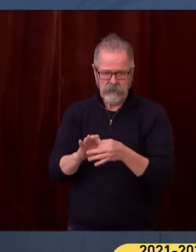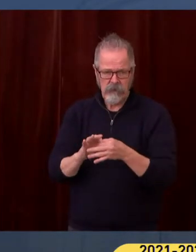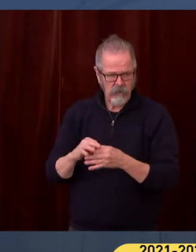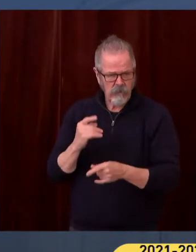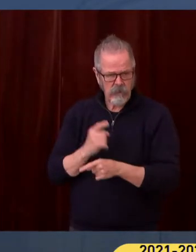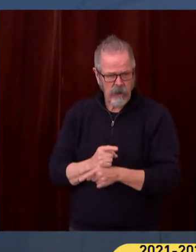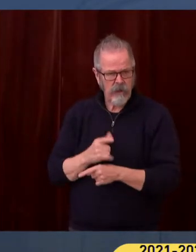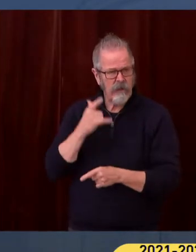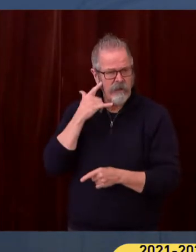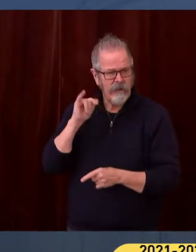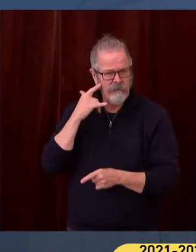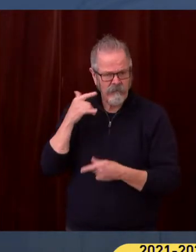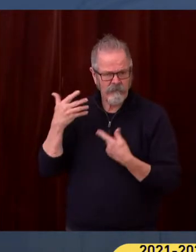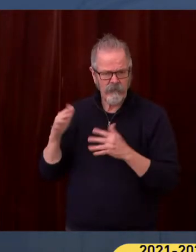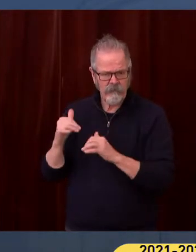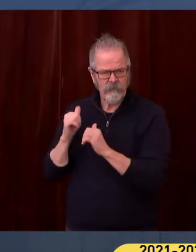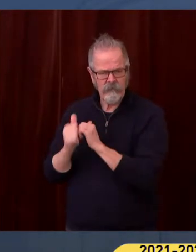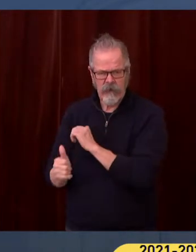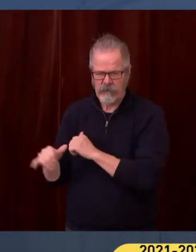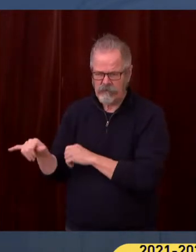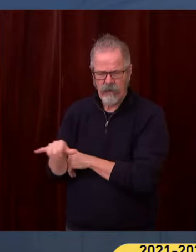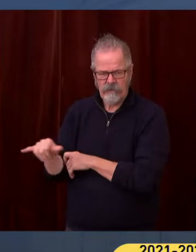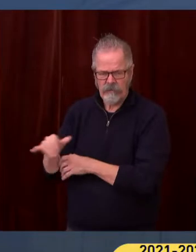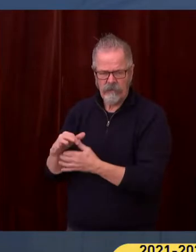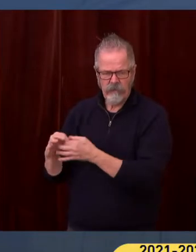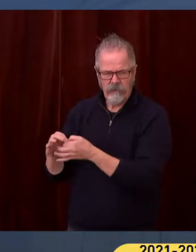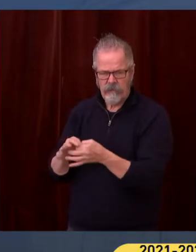So there's no reason that should not be the case.